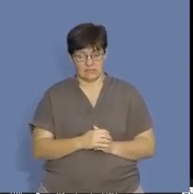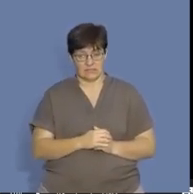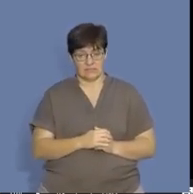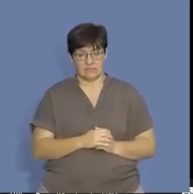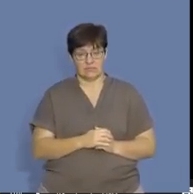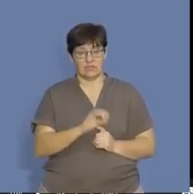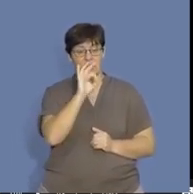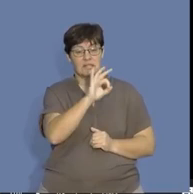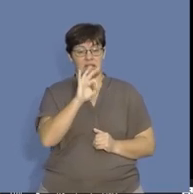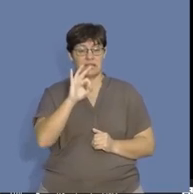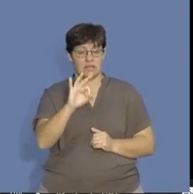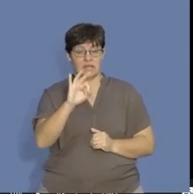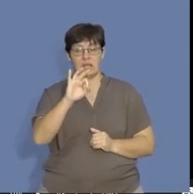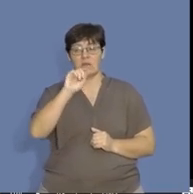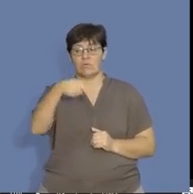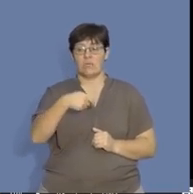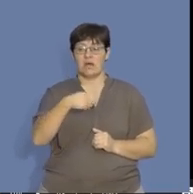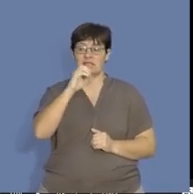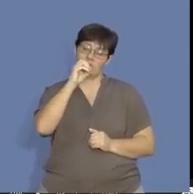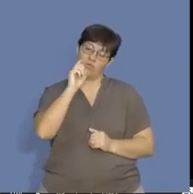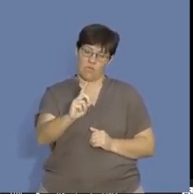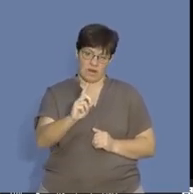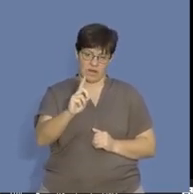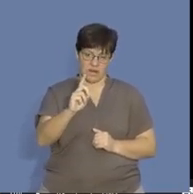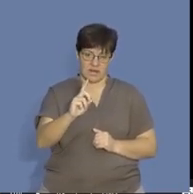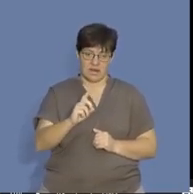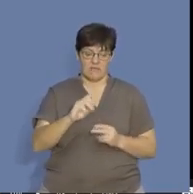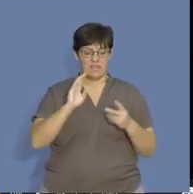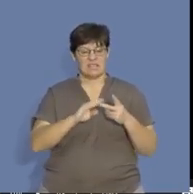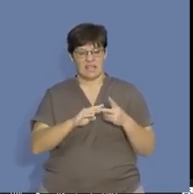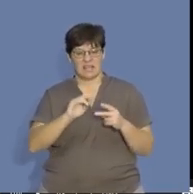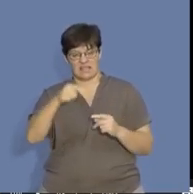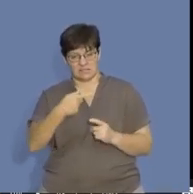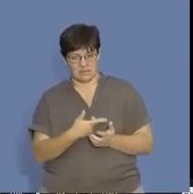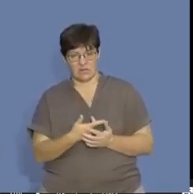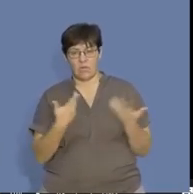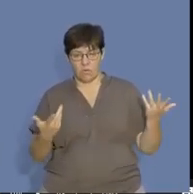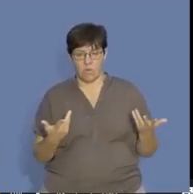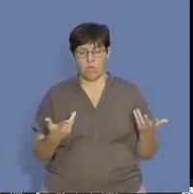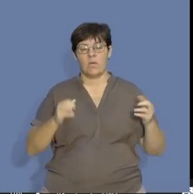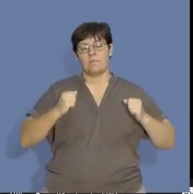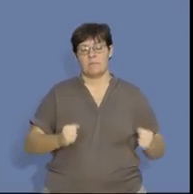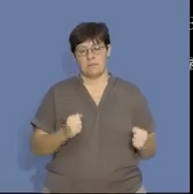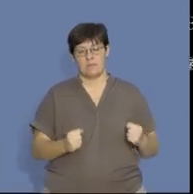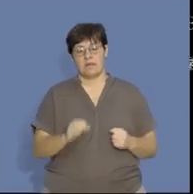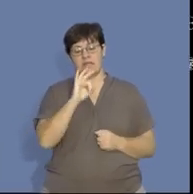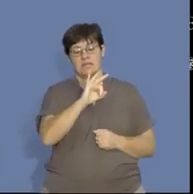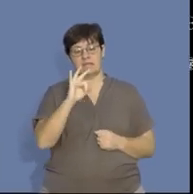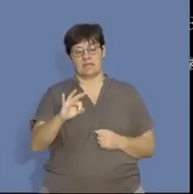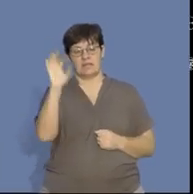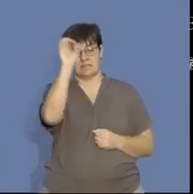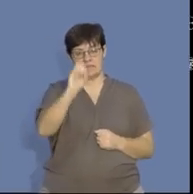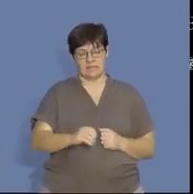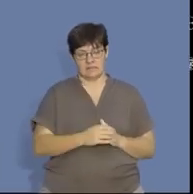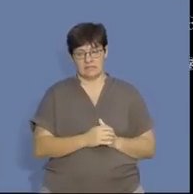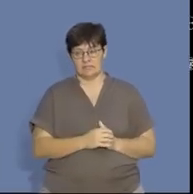33%. Okay, so 33,01 if you're rounding off to the second decimal, or you can just keep it